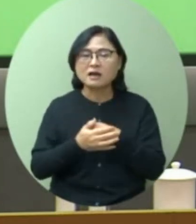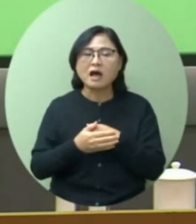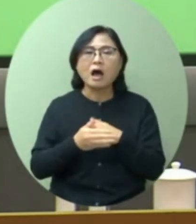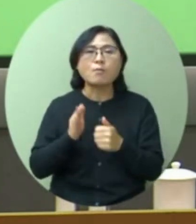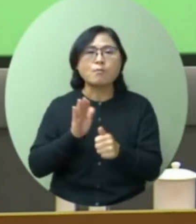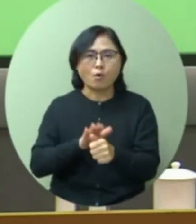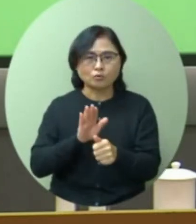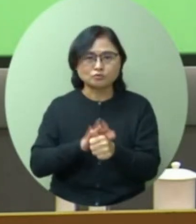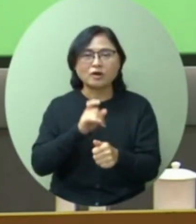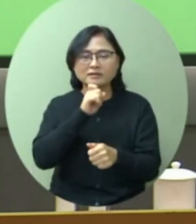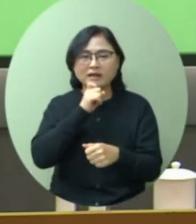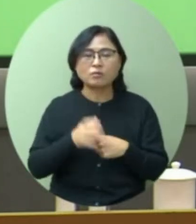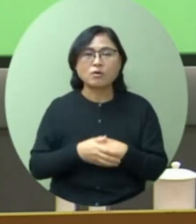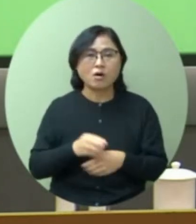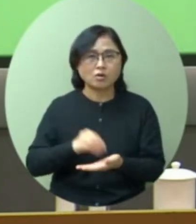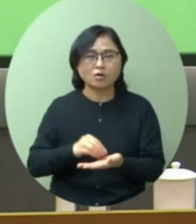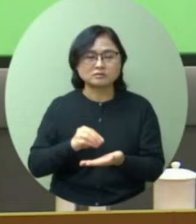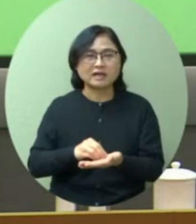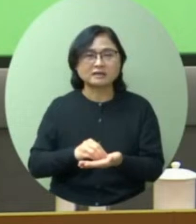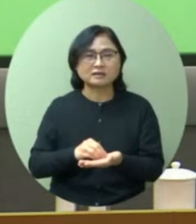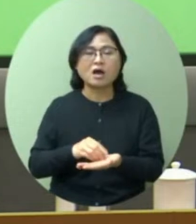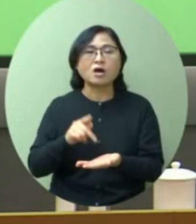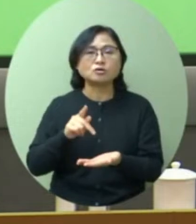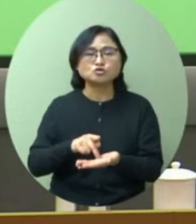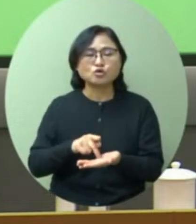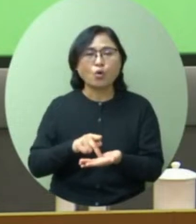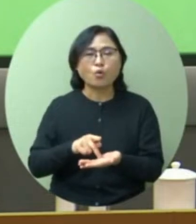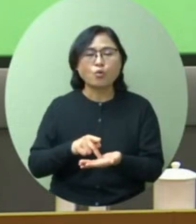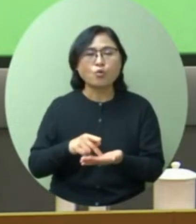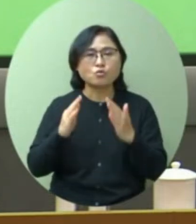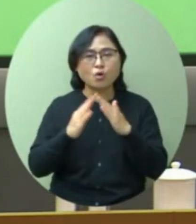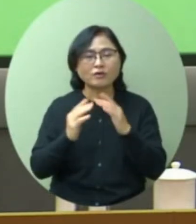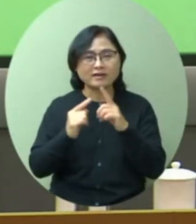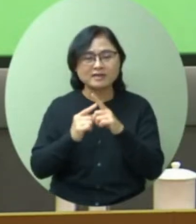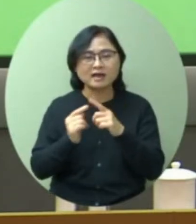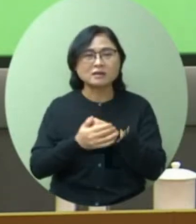law. So again, this is an issue for LegCo to debate.